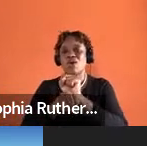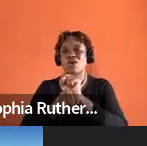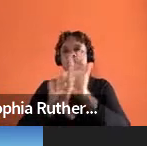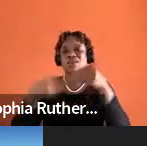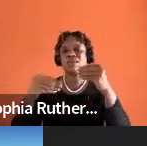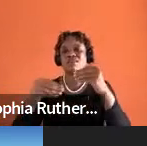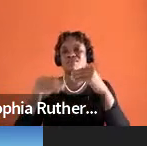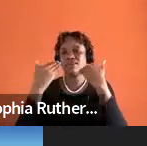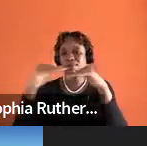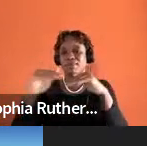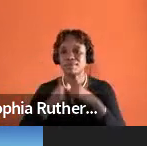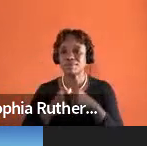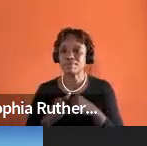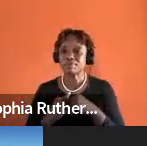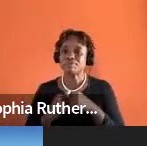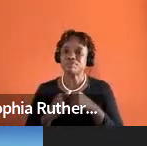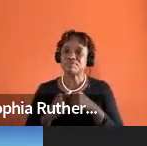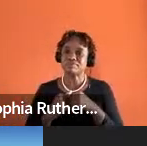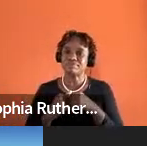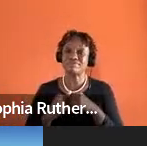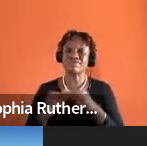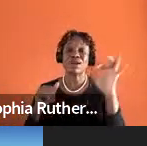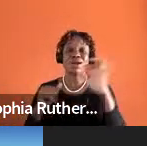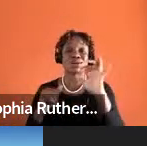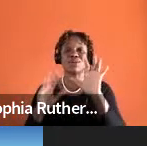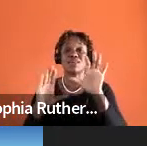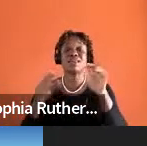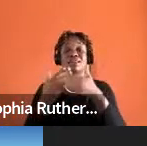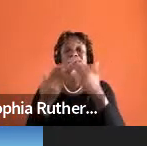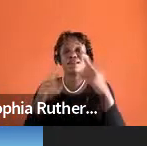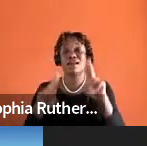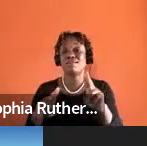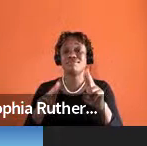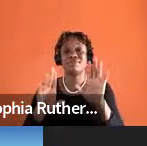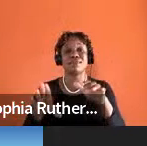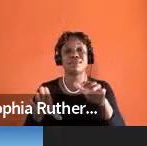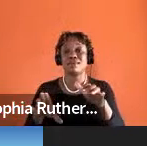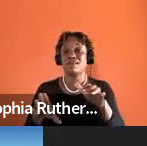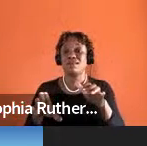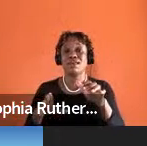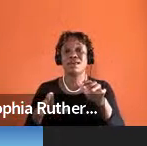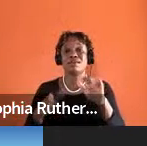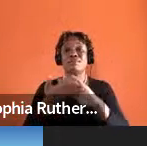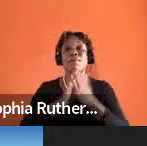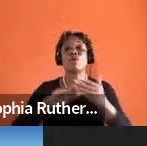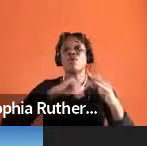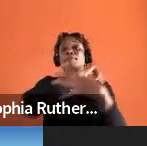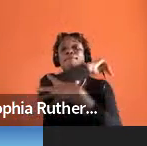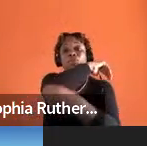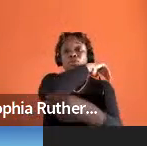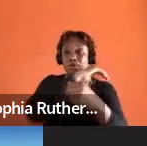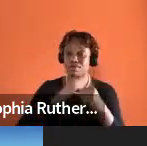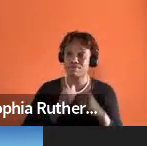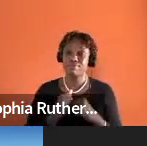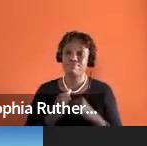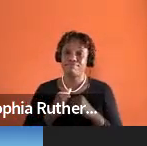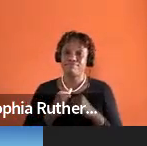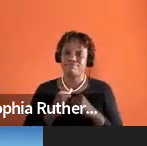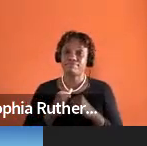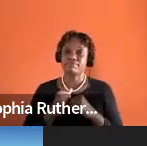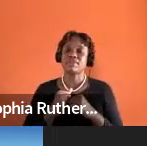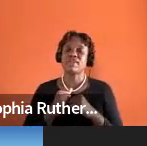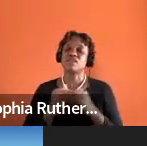increase the likelihood of them falling into poverty. And so what is needed is that ongoing efforts are needed to be able to